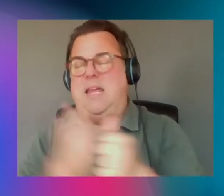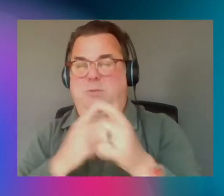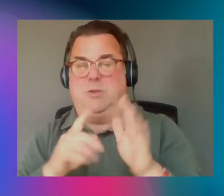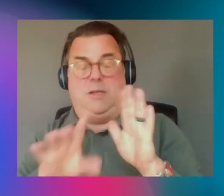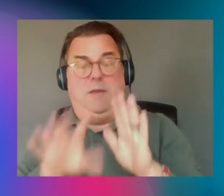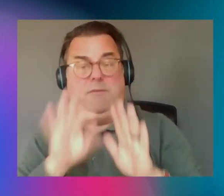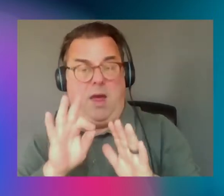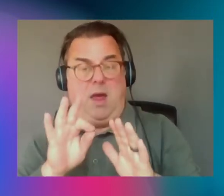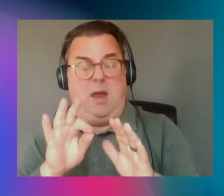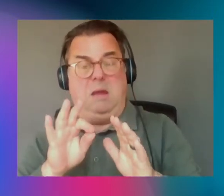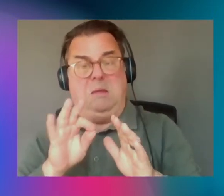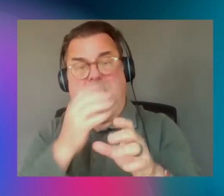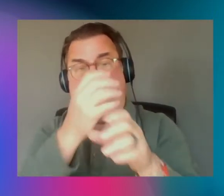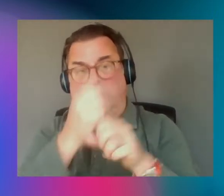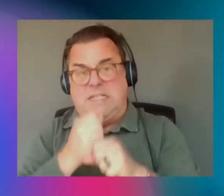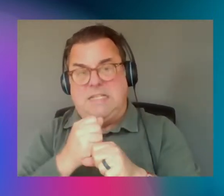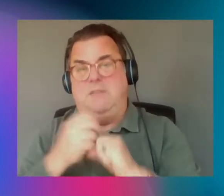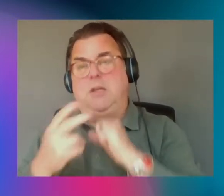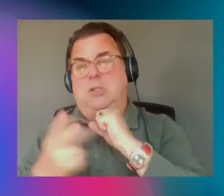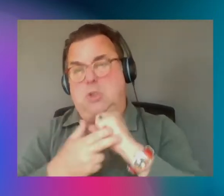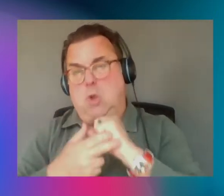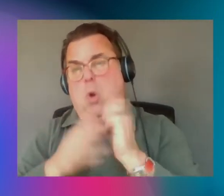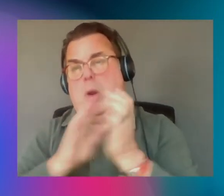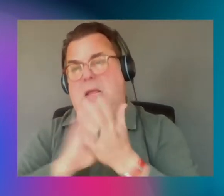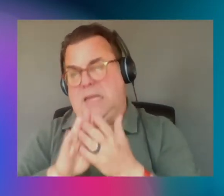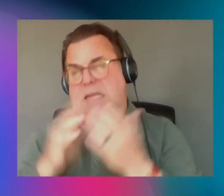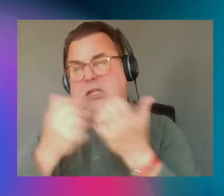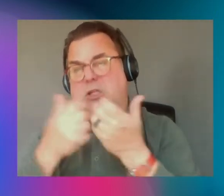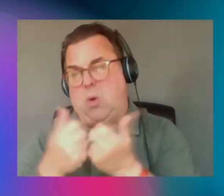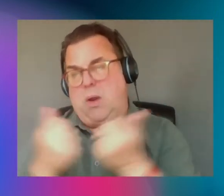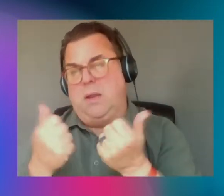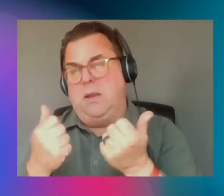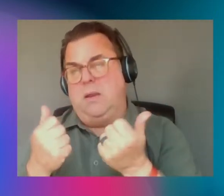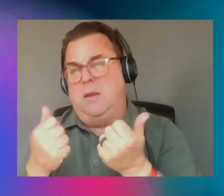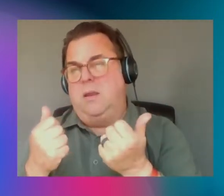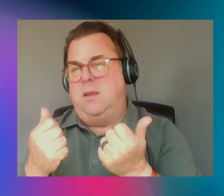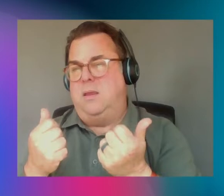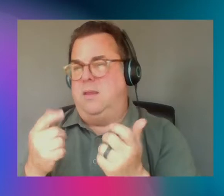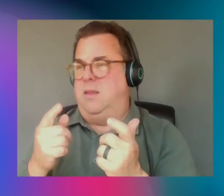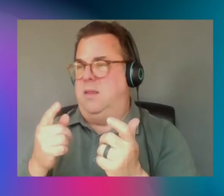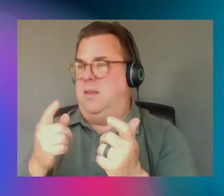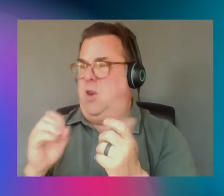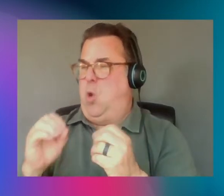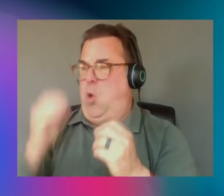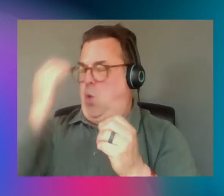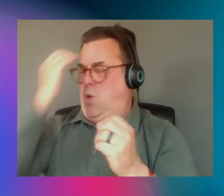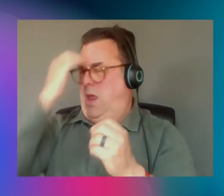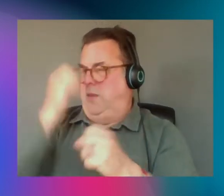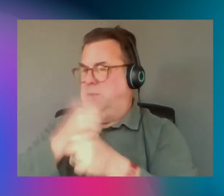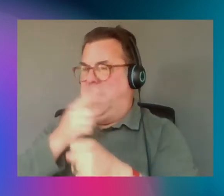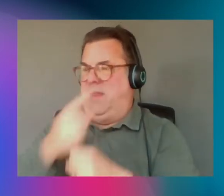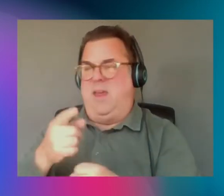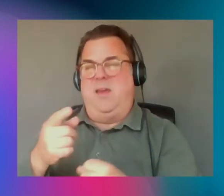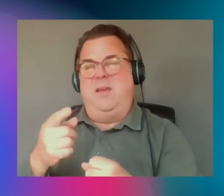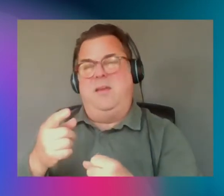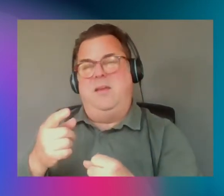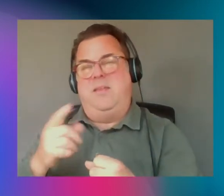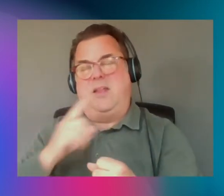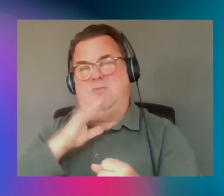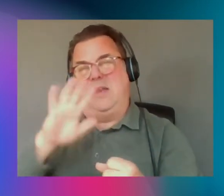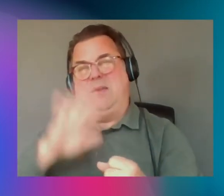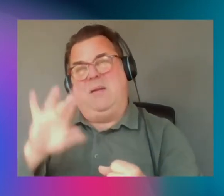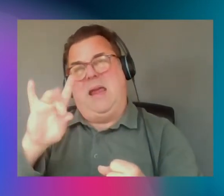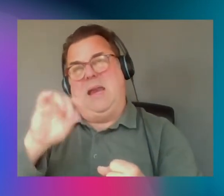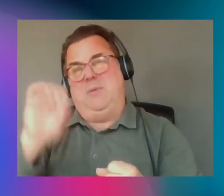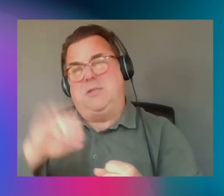to acquire it, store it, clean it, and there's no knowledge being produced from that actual work, which has been actually quantified at about 80% of what it